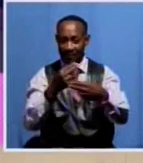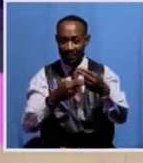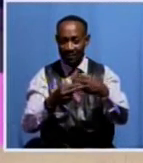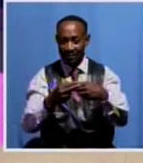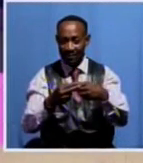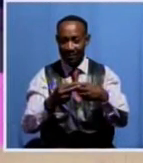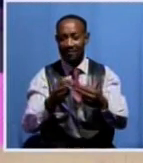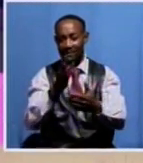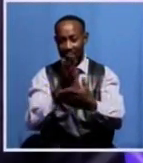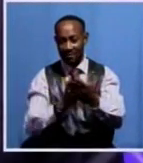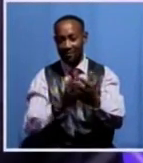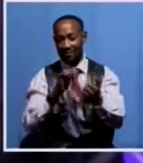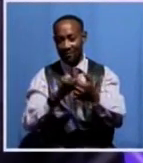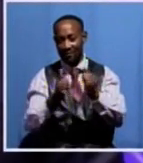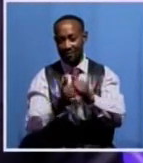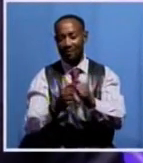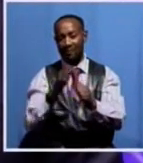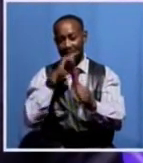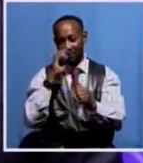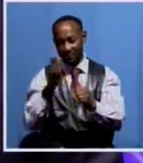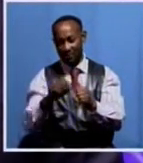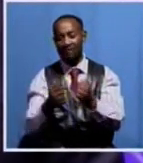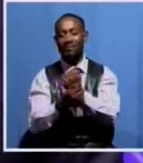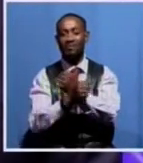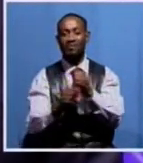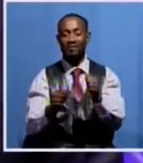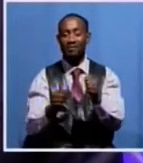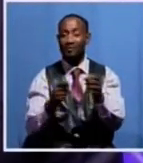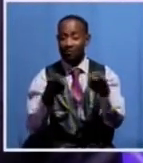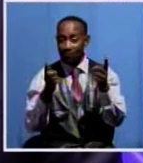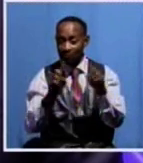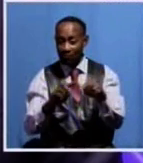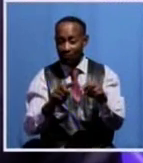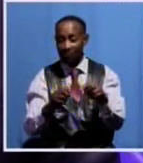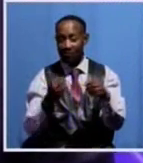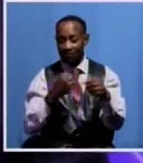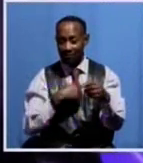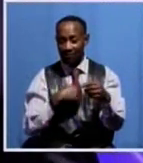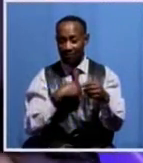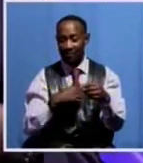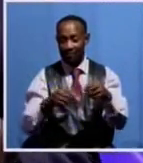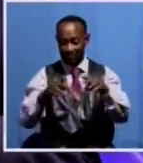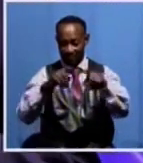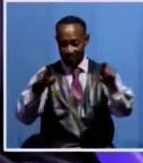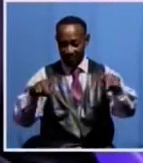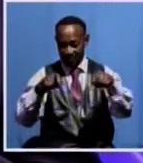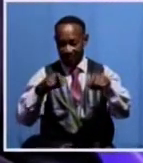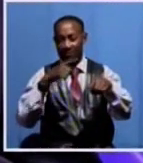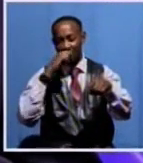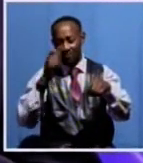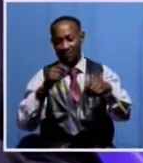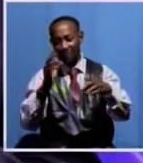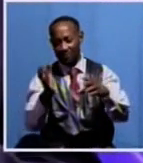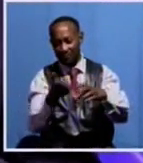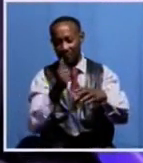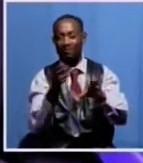in some cases, fraud, and that has to be discovered. So once we get into the land titling, we'll be also able to get the real value